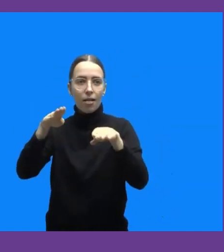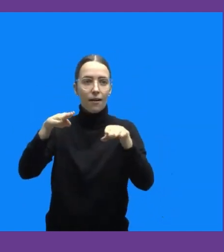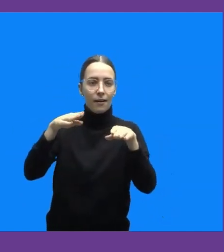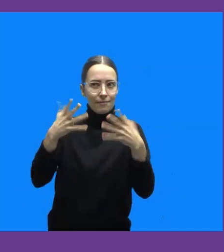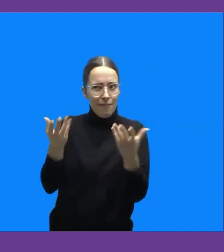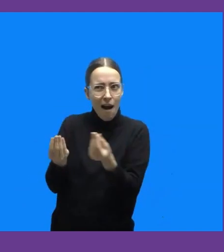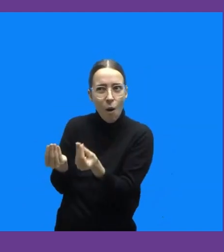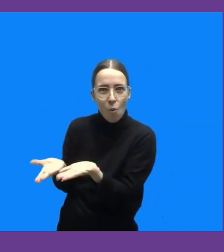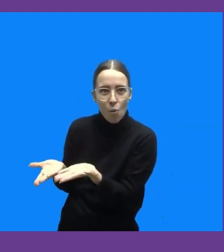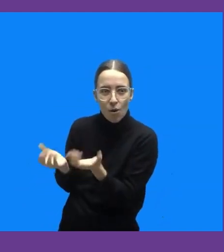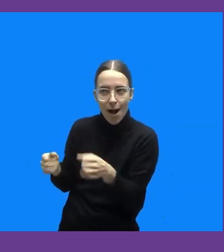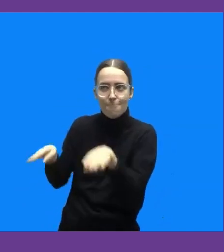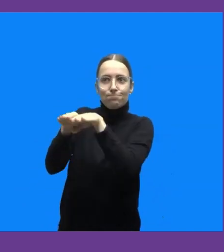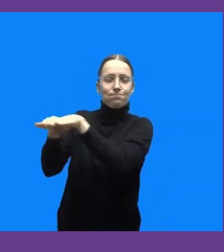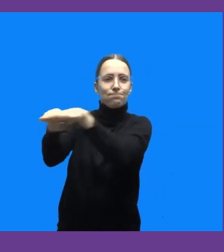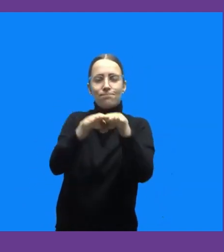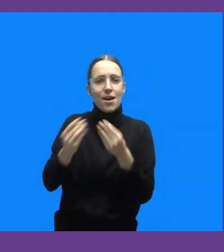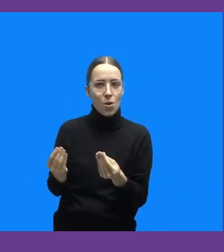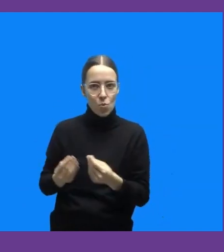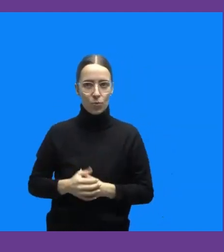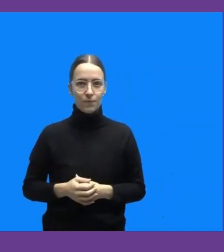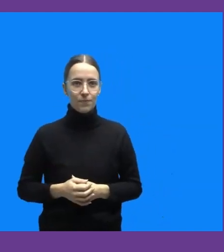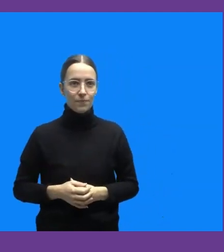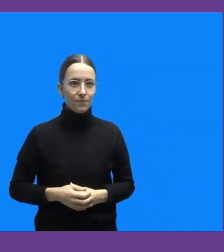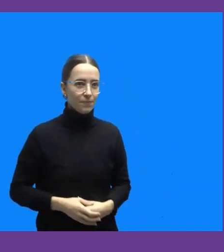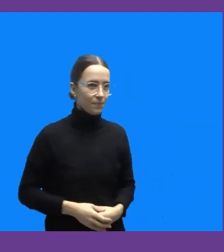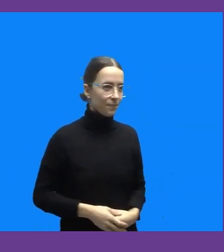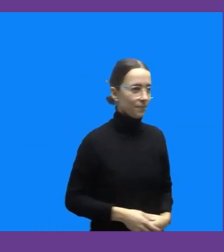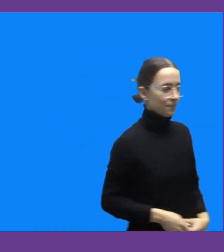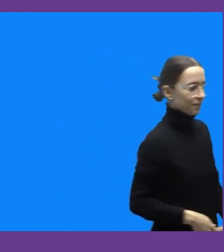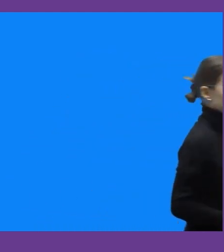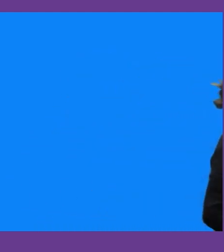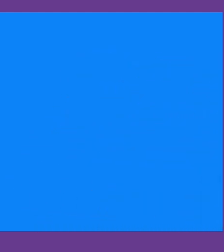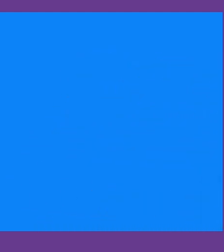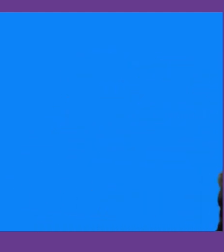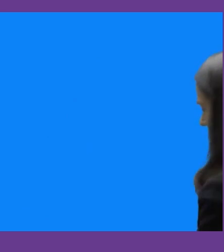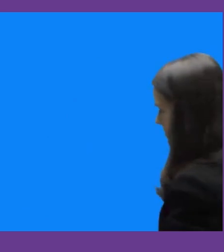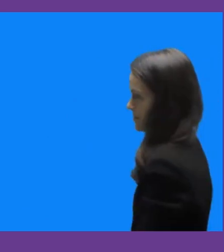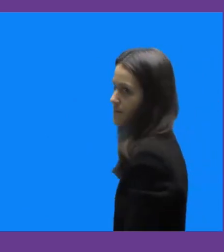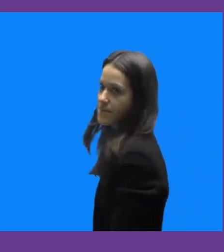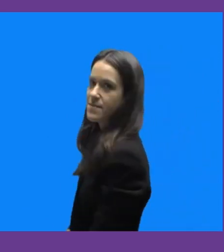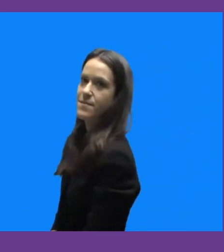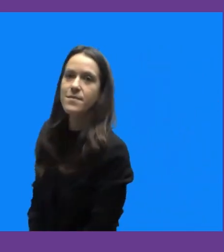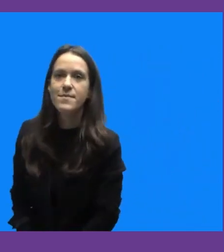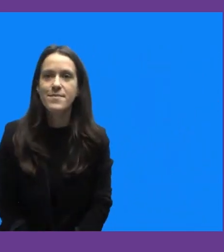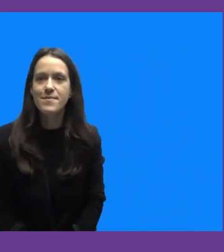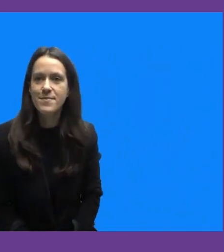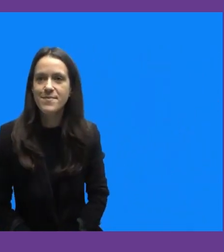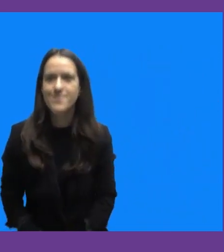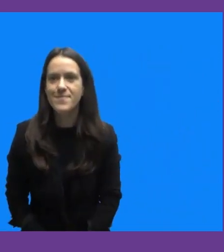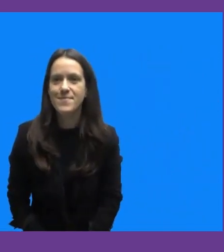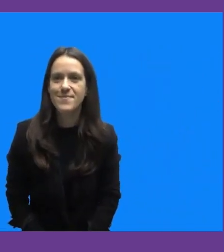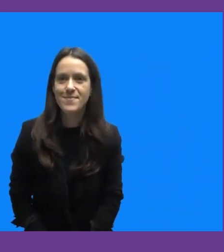Okay, so thank you very much for the invitation, for the opportunity of being here and sharing all the experiences we have